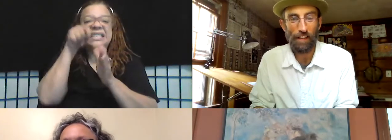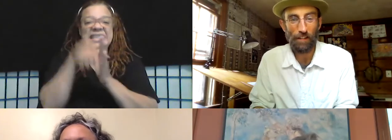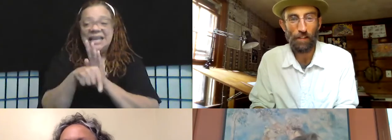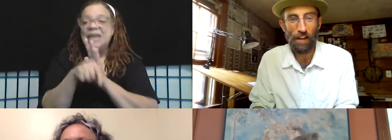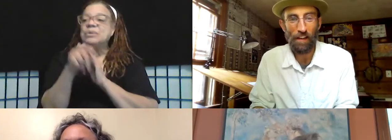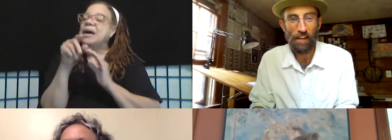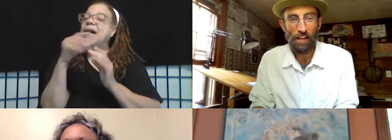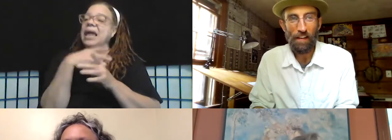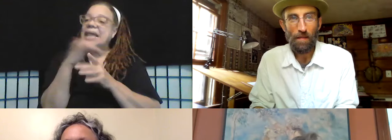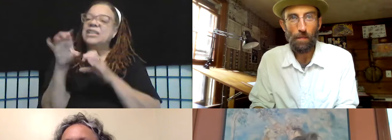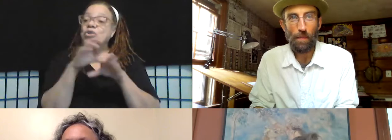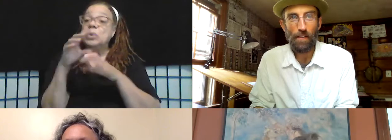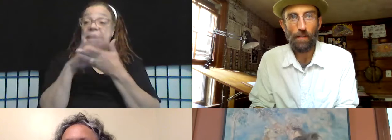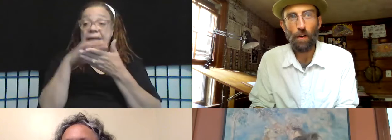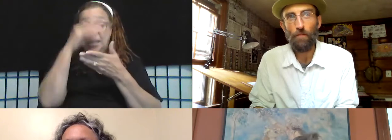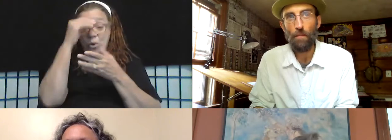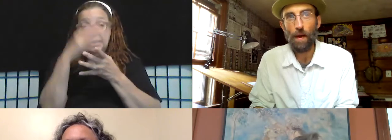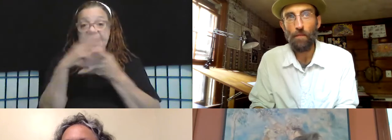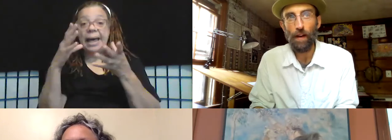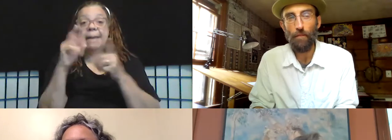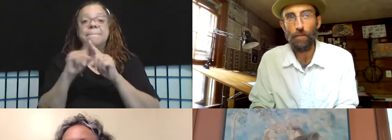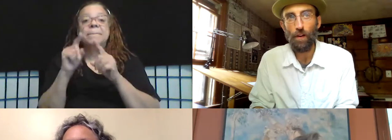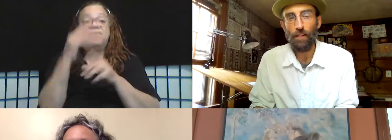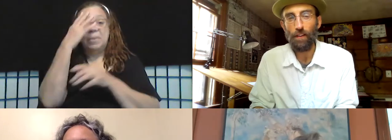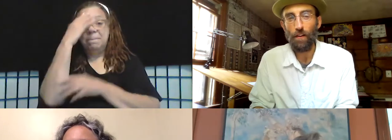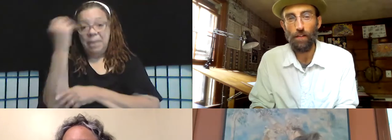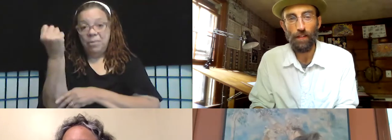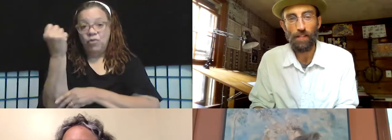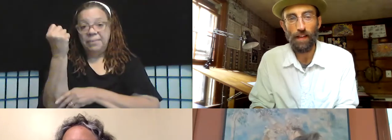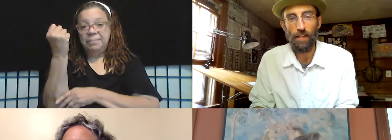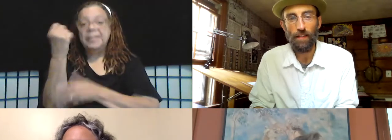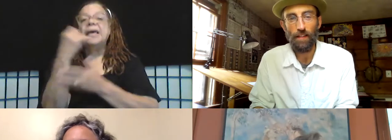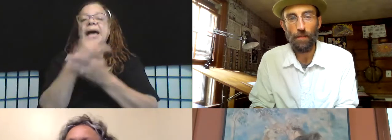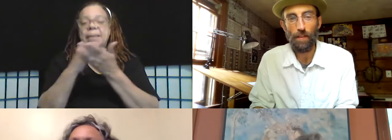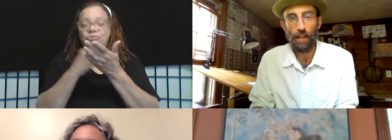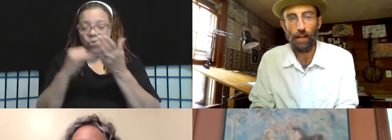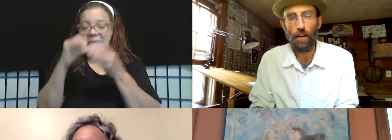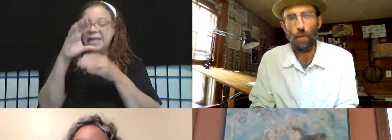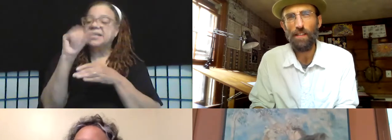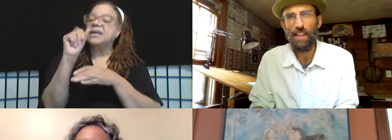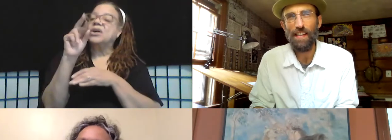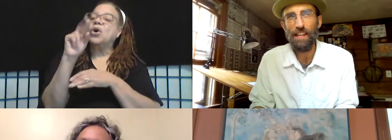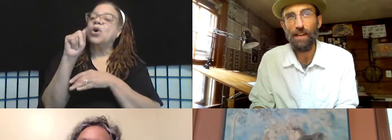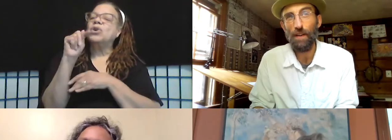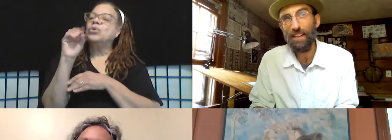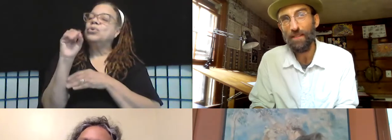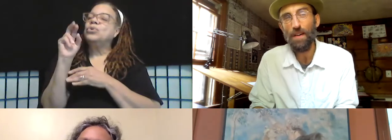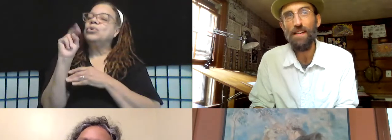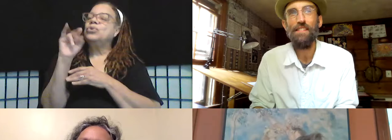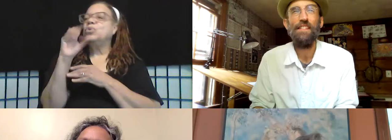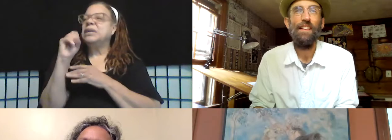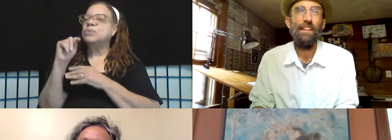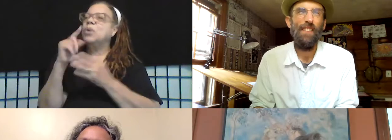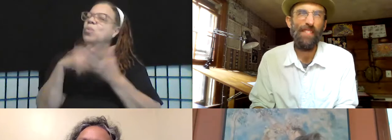to do it and I learn a lot. But if I draw from memory, I'm drawing as a cartoonist then. I'm thinking, okay, what's the idea? Well,